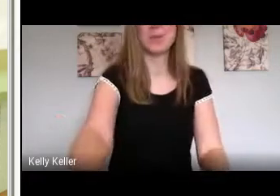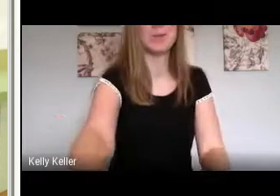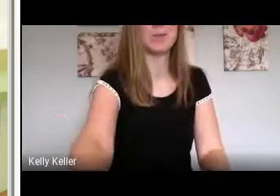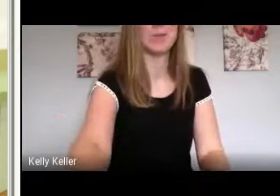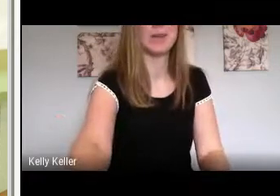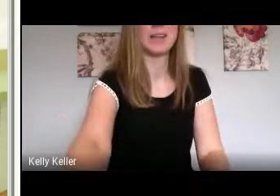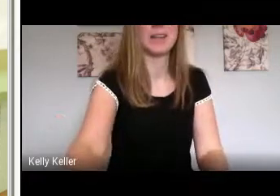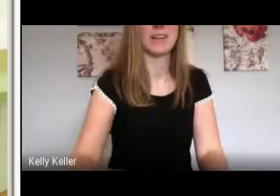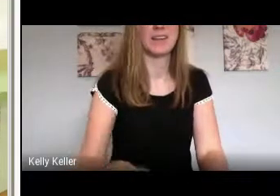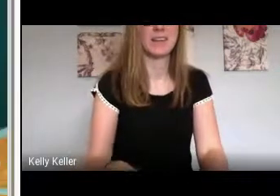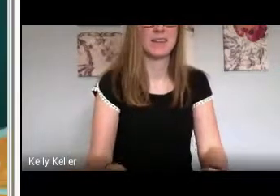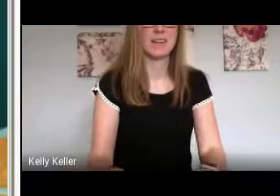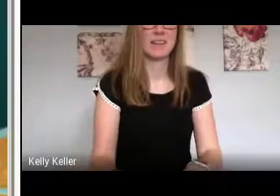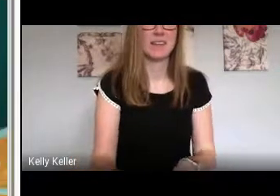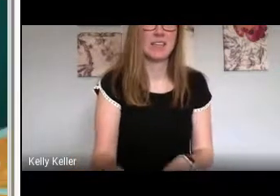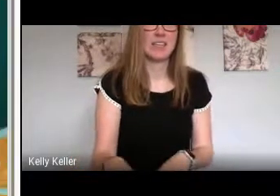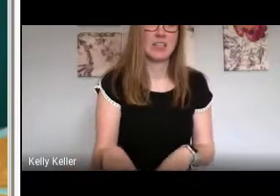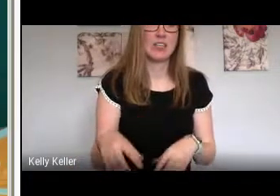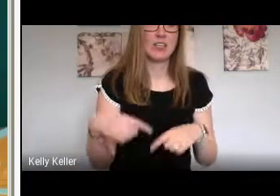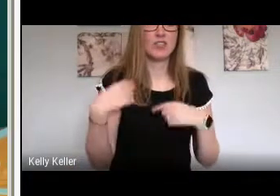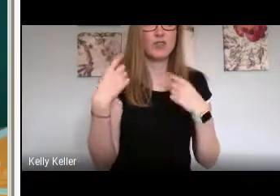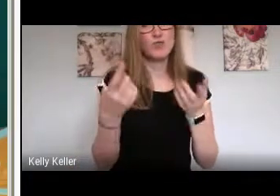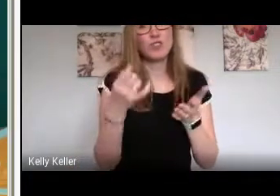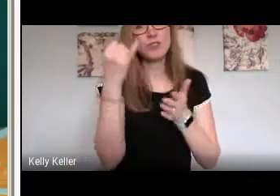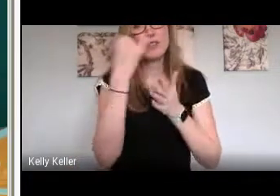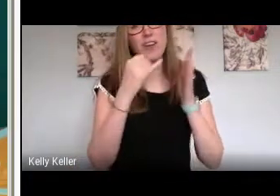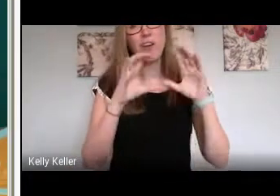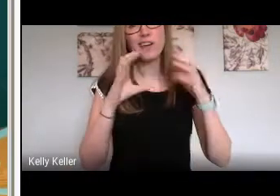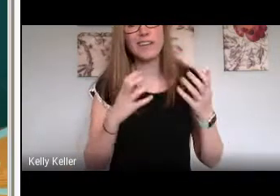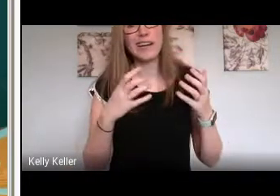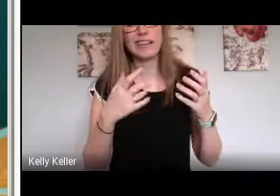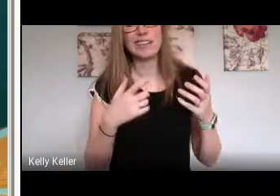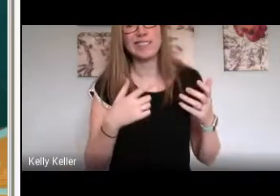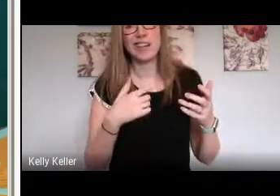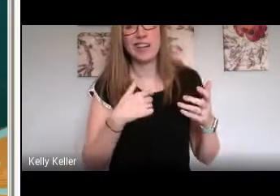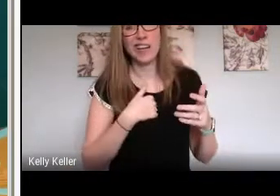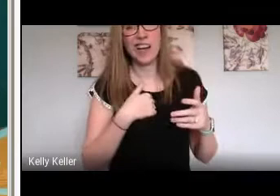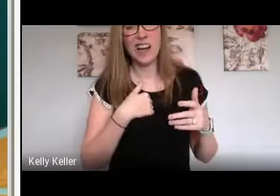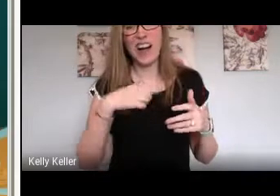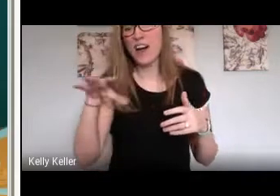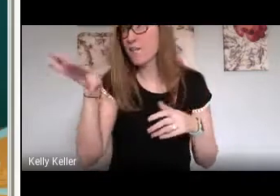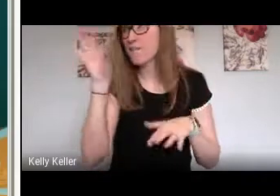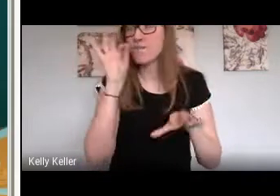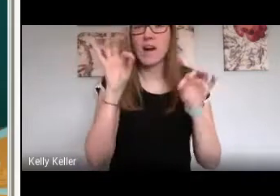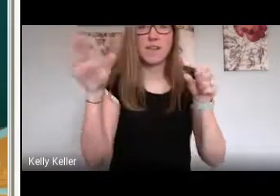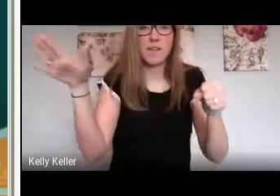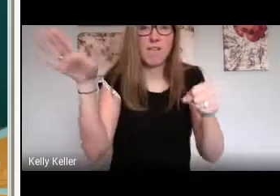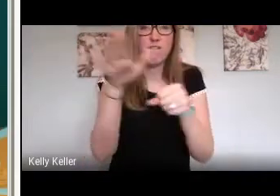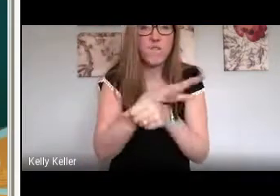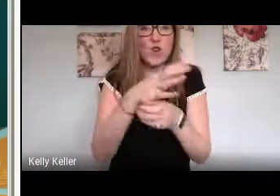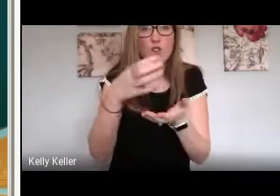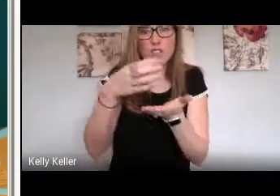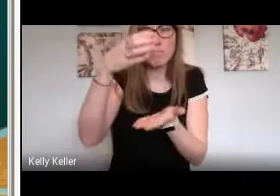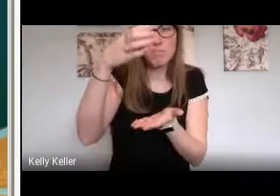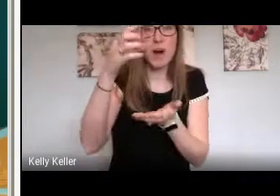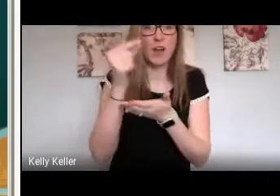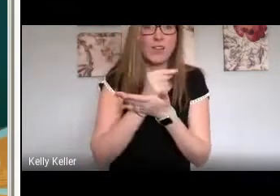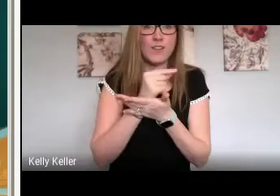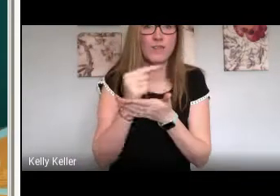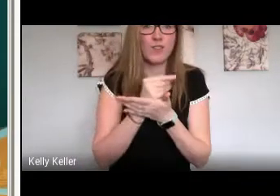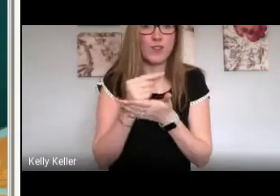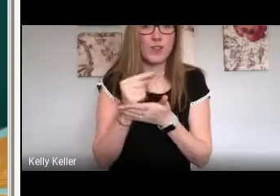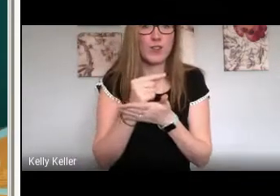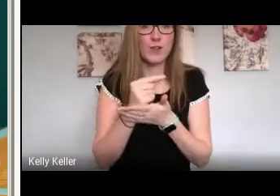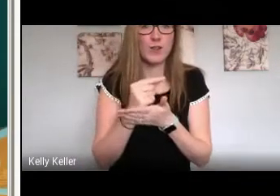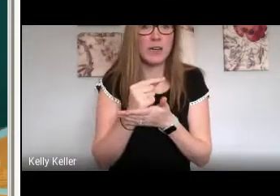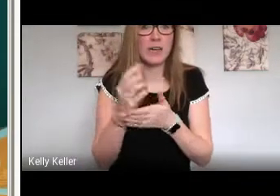so during our class I find the fullest bottle